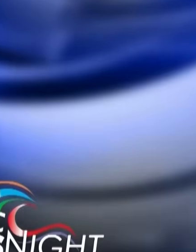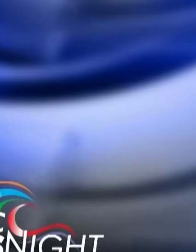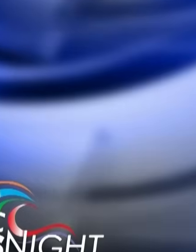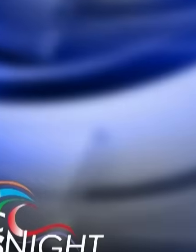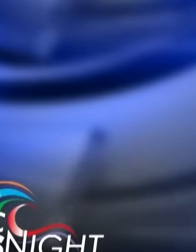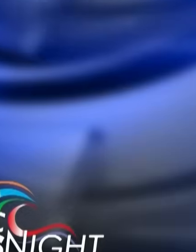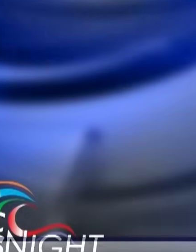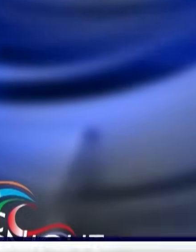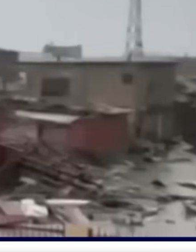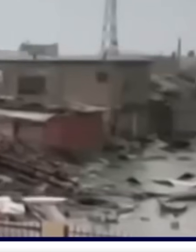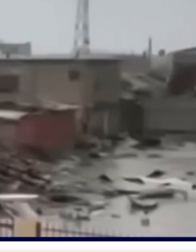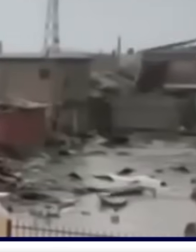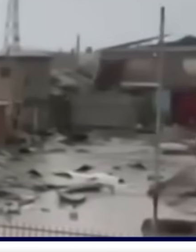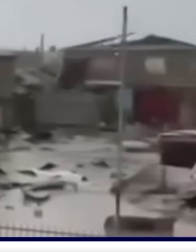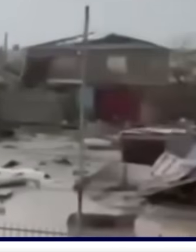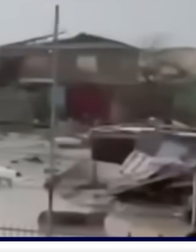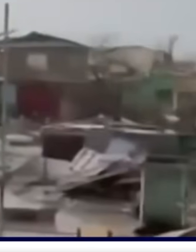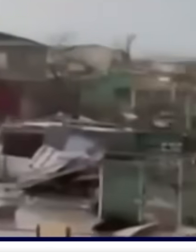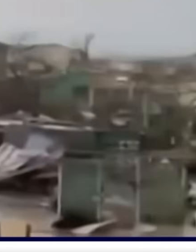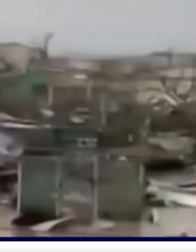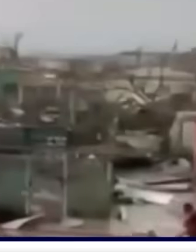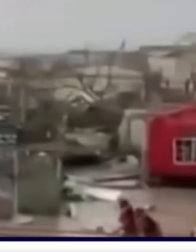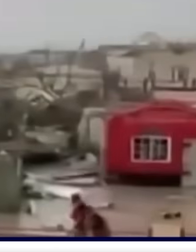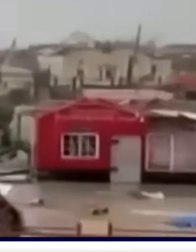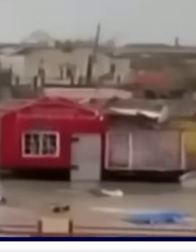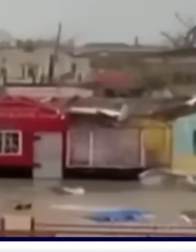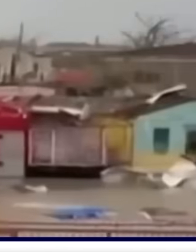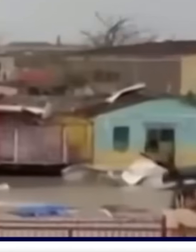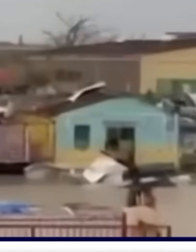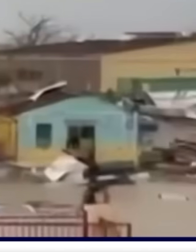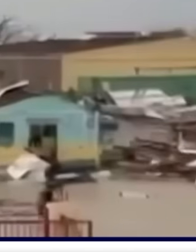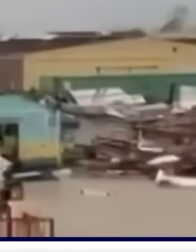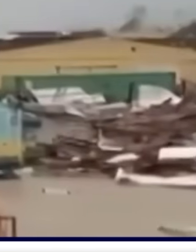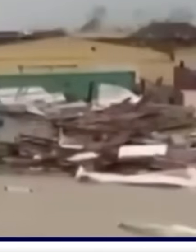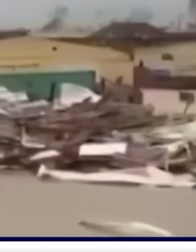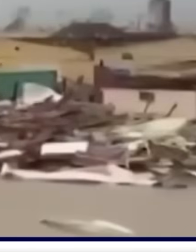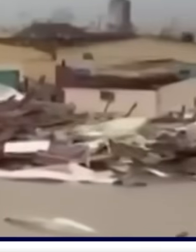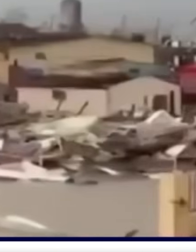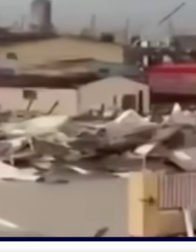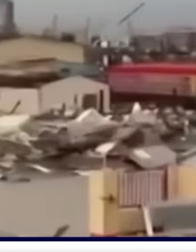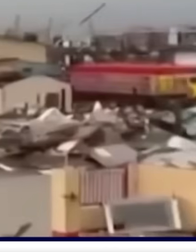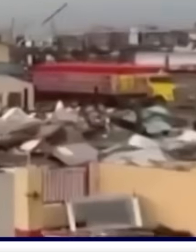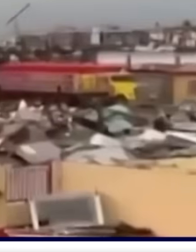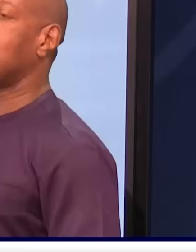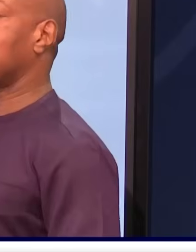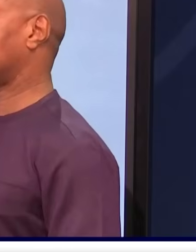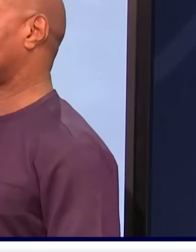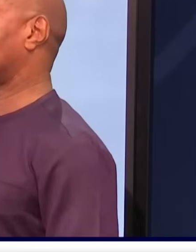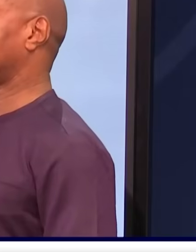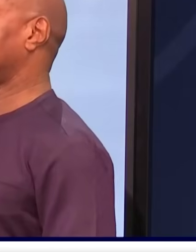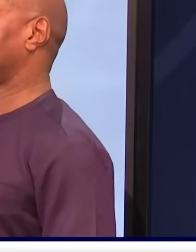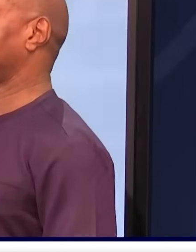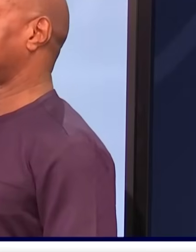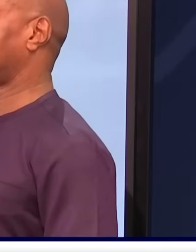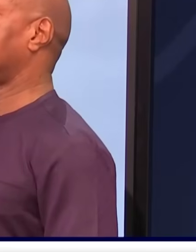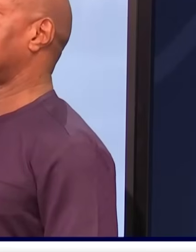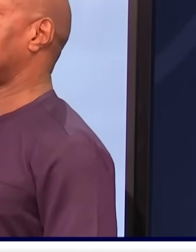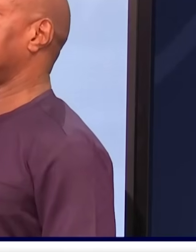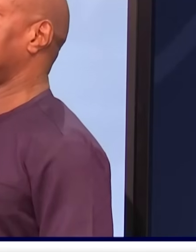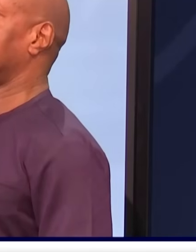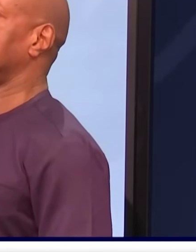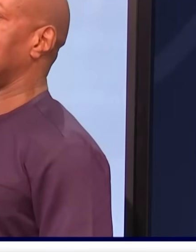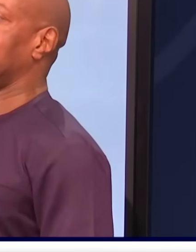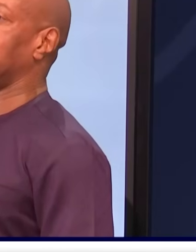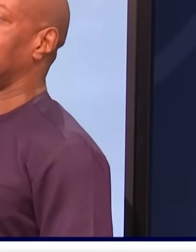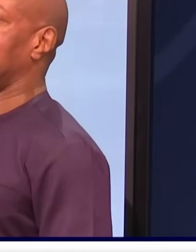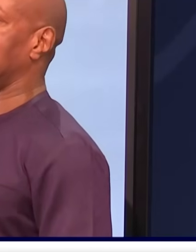In the headlines, devastation as Hurricane Melissa moves on from Jamaica. Continued growth reported on the Barbados